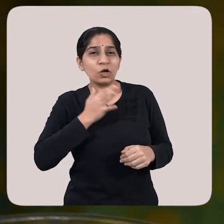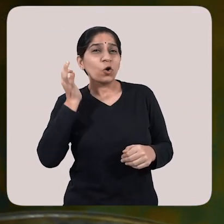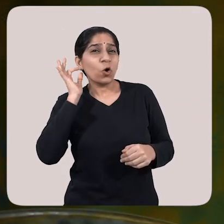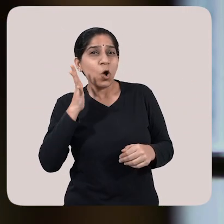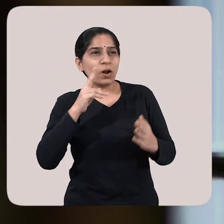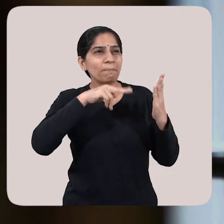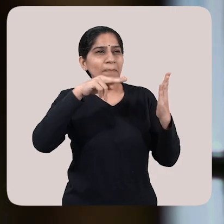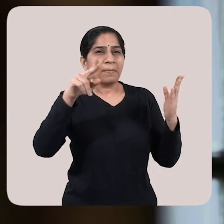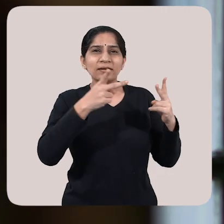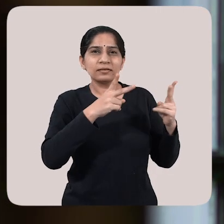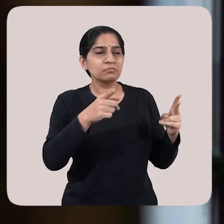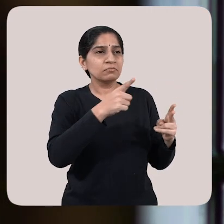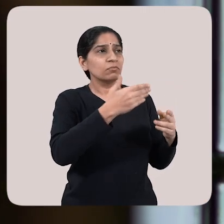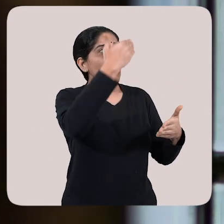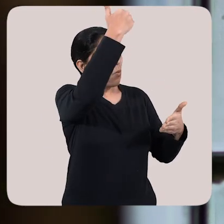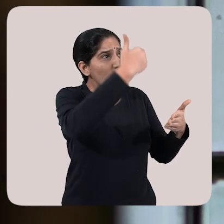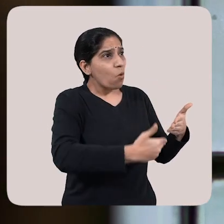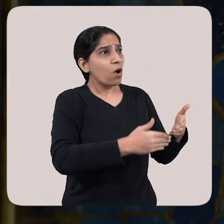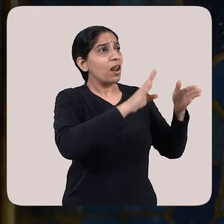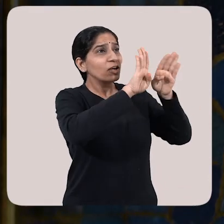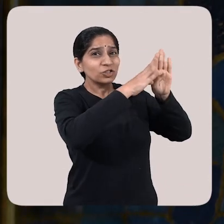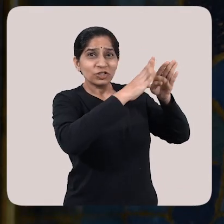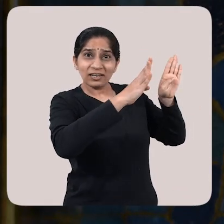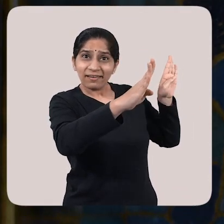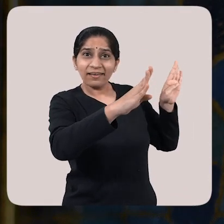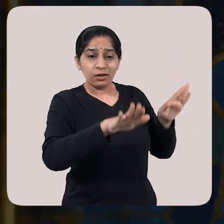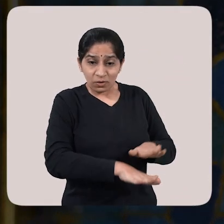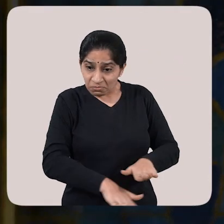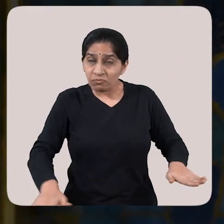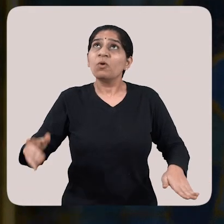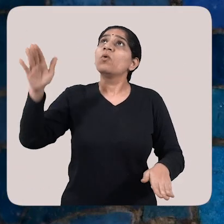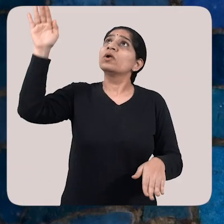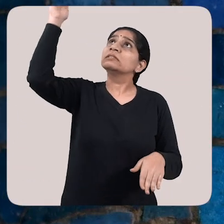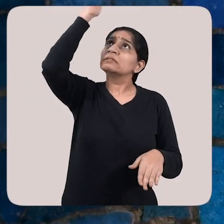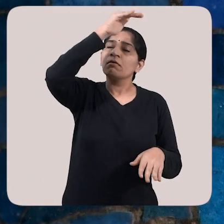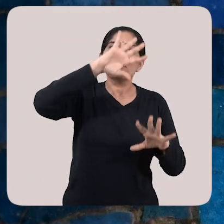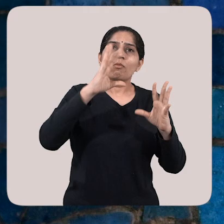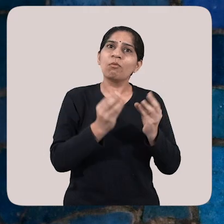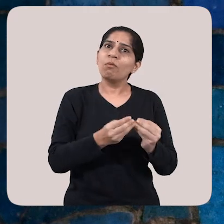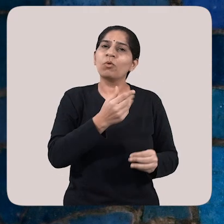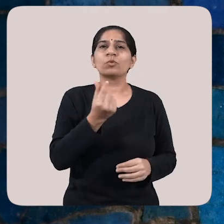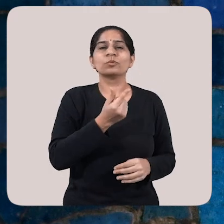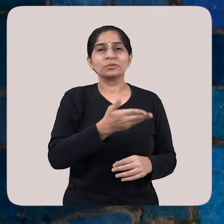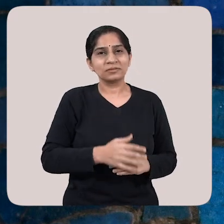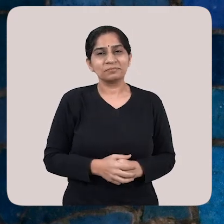green paint, and transparent glazes to the room's walls, shelving, shutters, and even the ceiling.